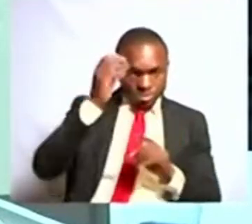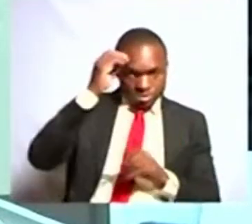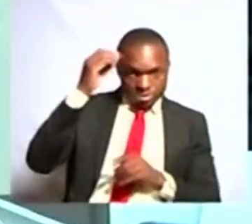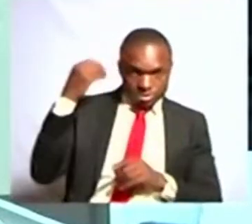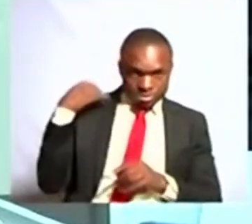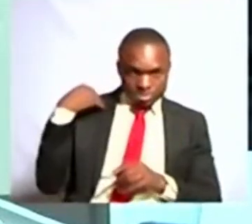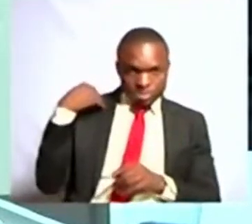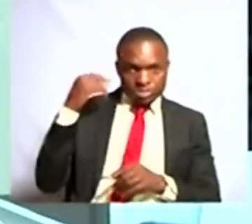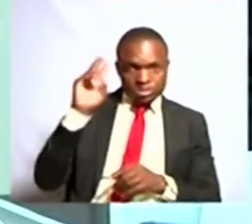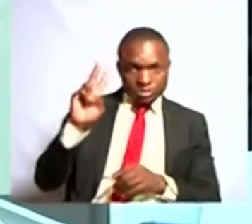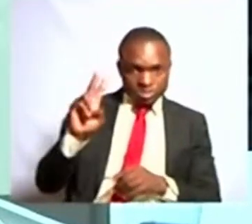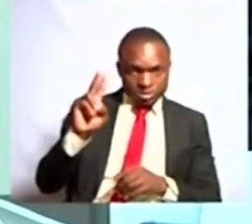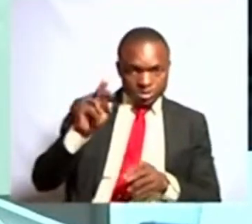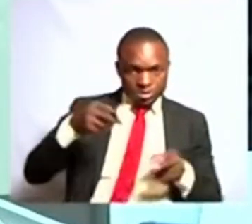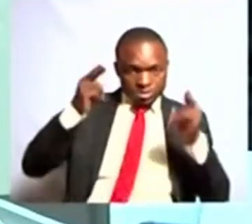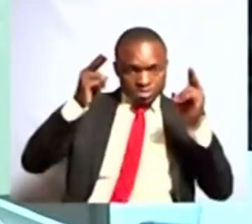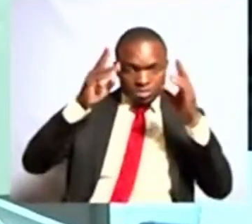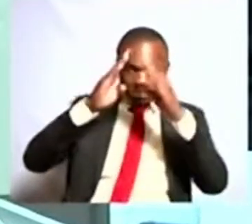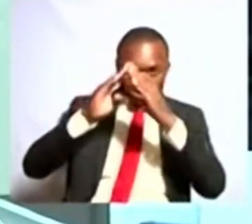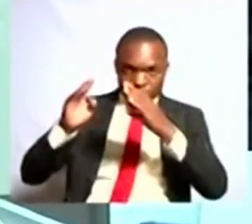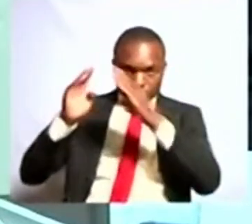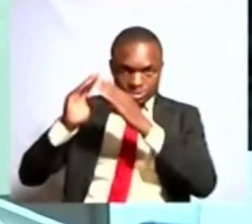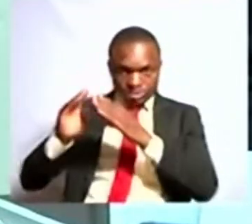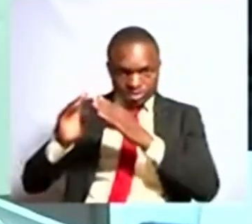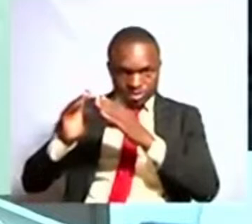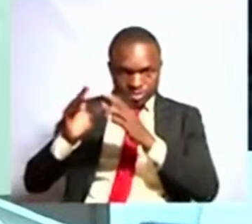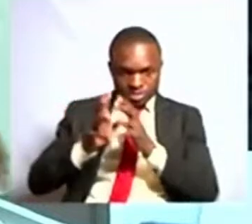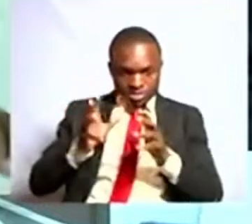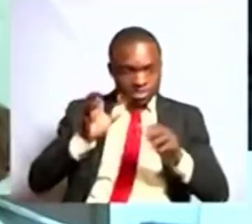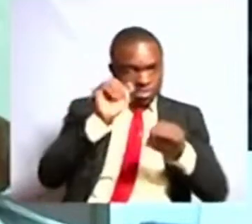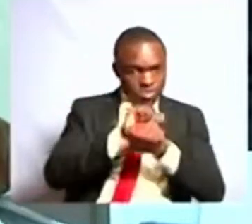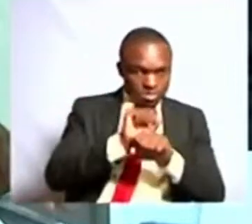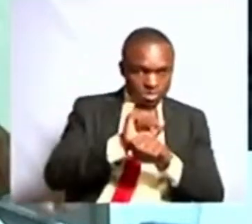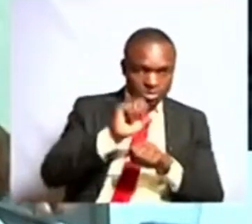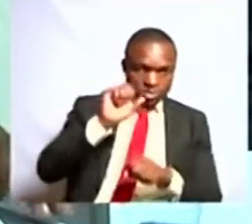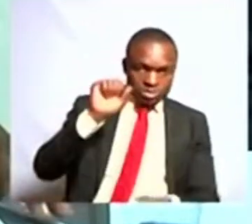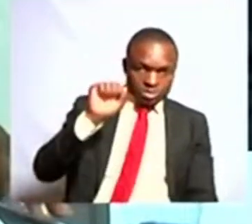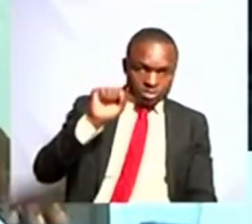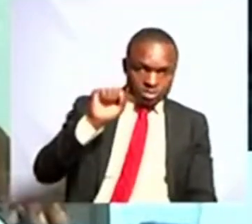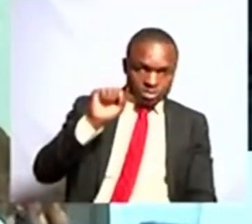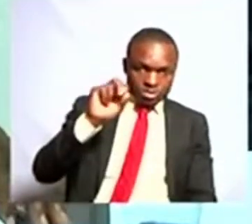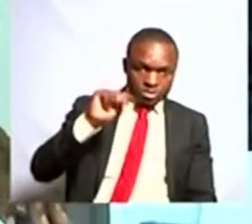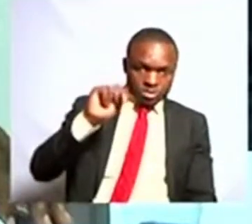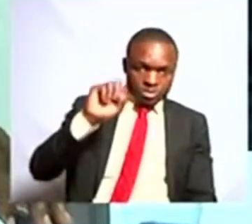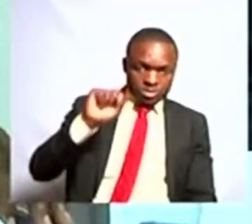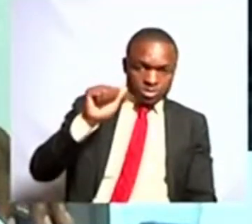2 Nambai coast houses, and external works in Insama District, Northern Province.